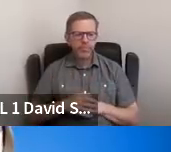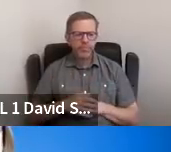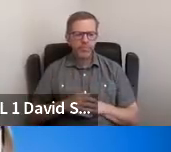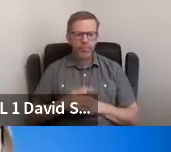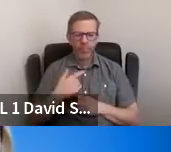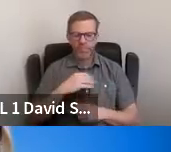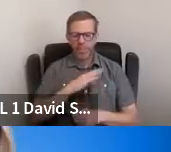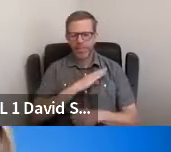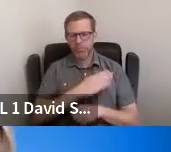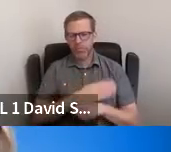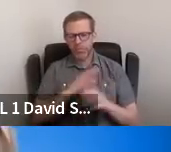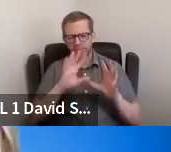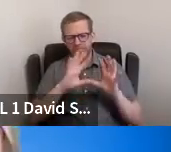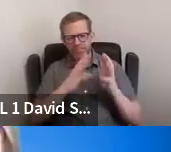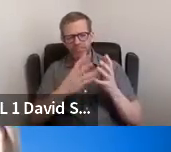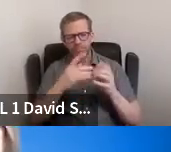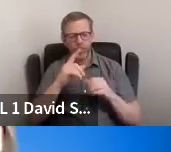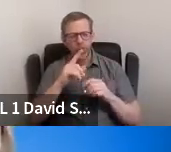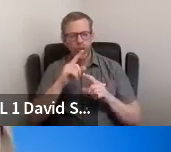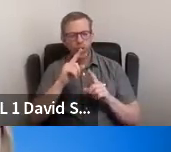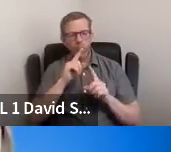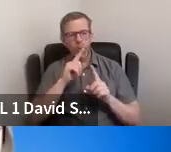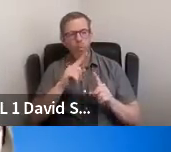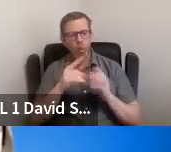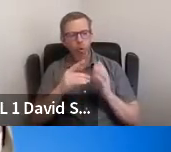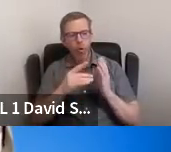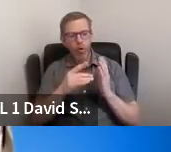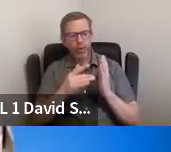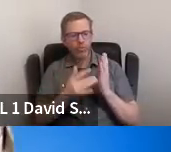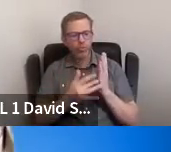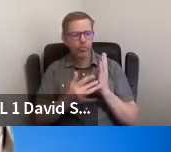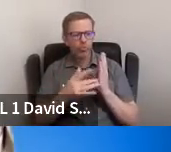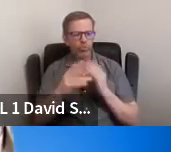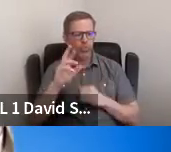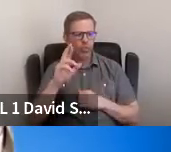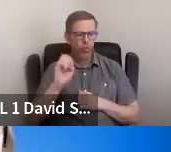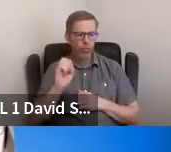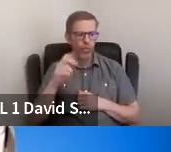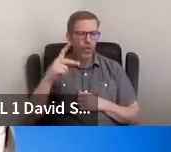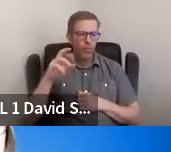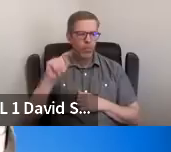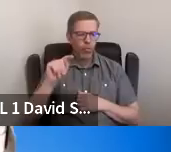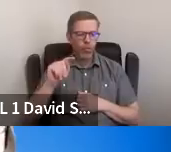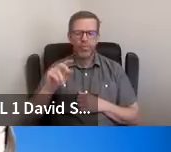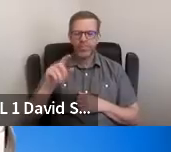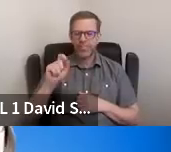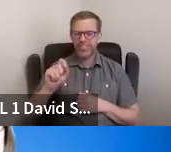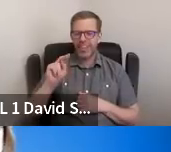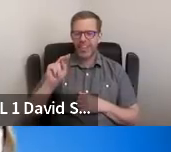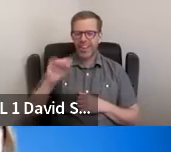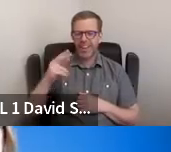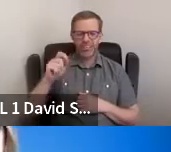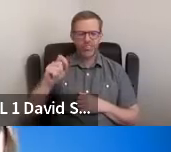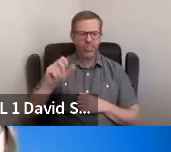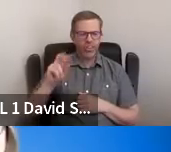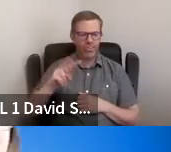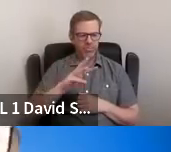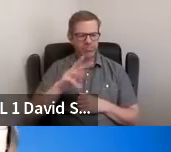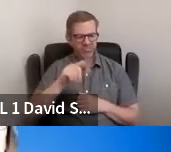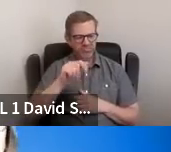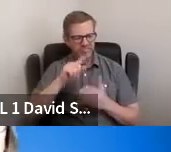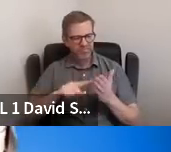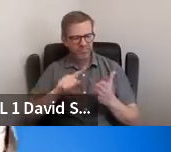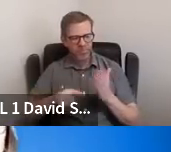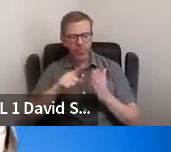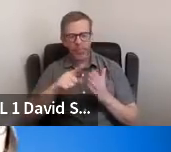of reporting tools, aptly named Report, at report.nih.gov. These tools allow you to explore decades